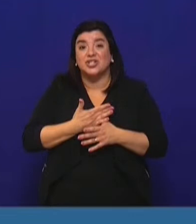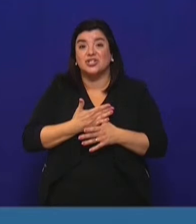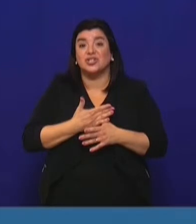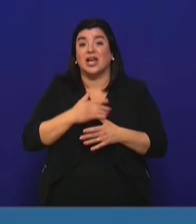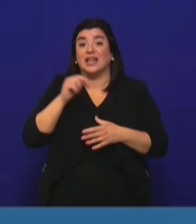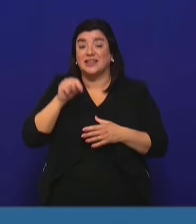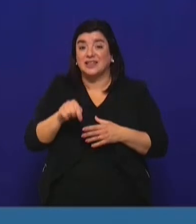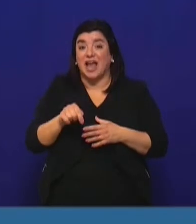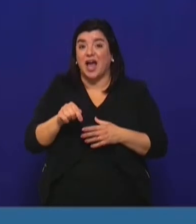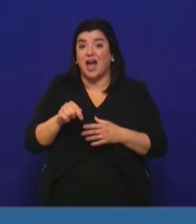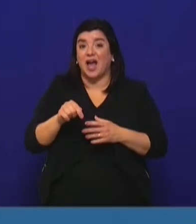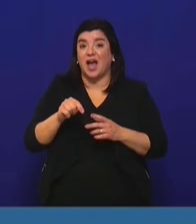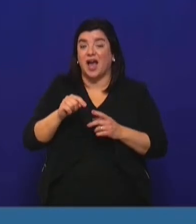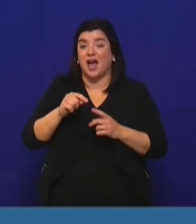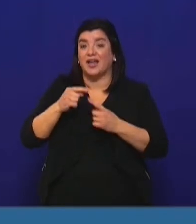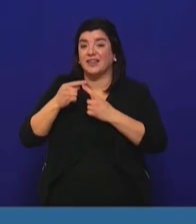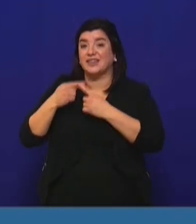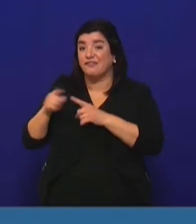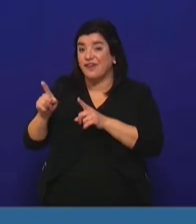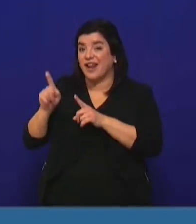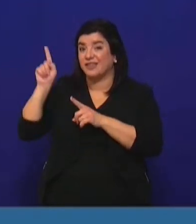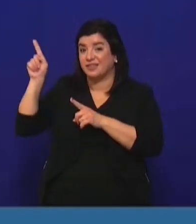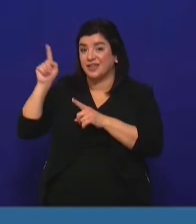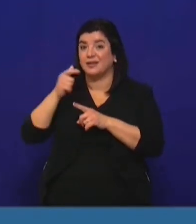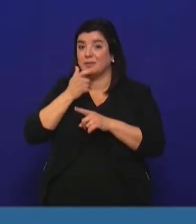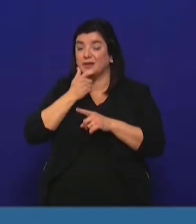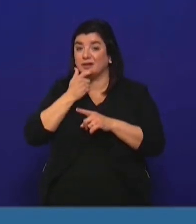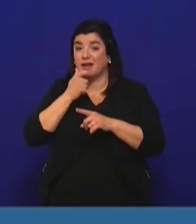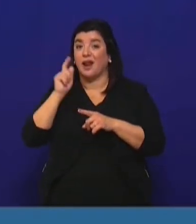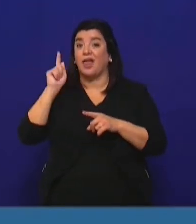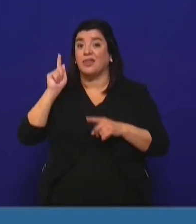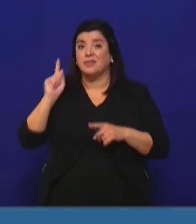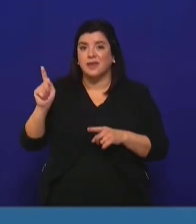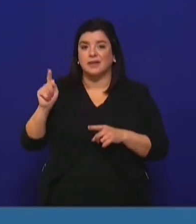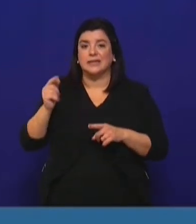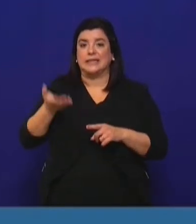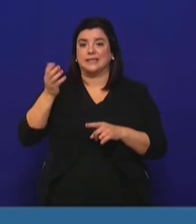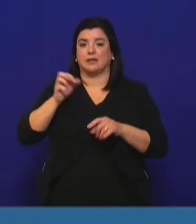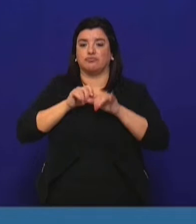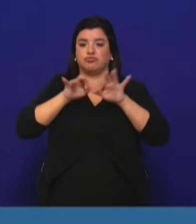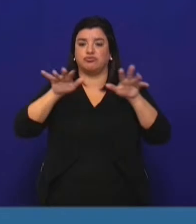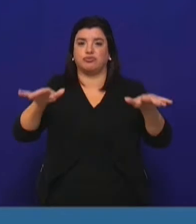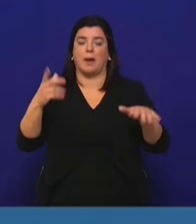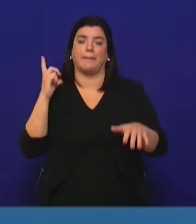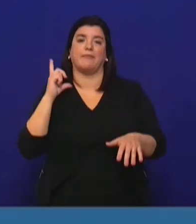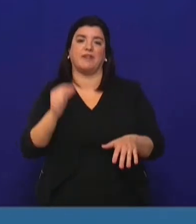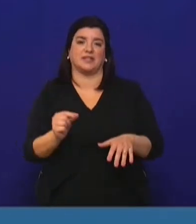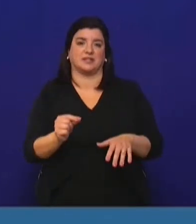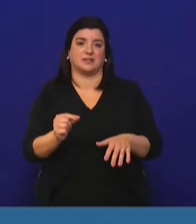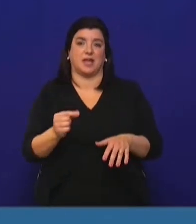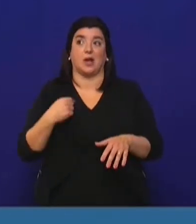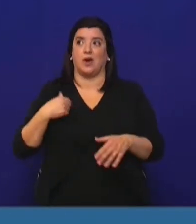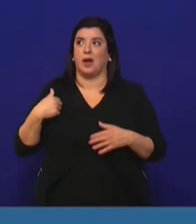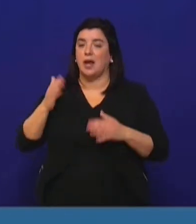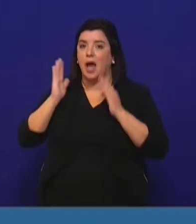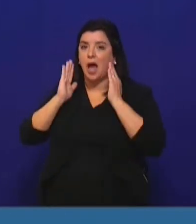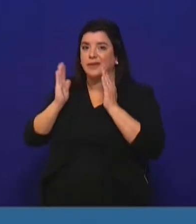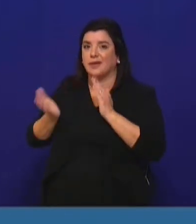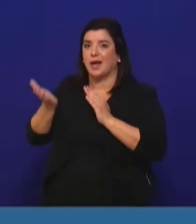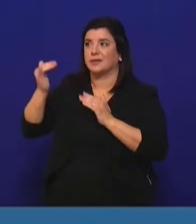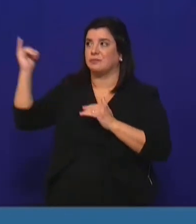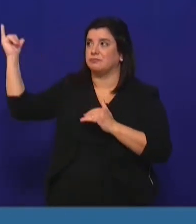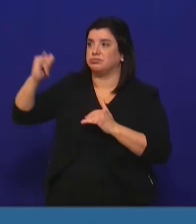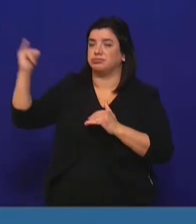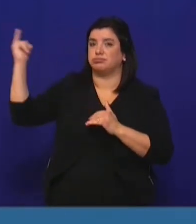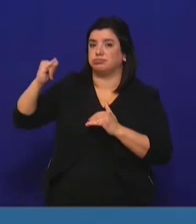aħna qegħdin nagħmlu enfasi ħafna fuq dawk in-nies li jiġu minn barra, speċjalment dawk li ġejjin minn l-Amber countries u minn pajjiżi